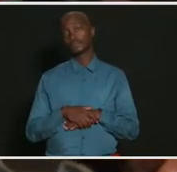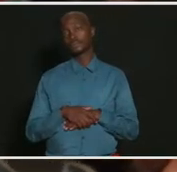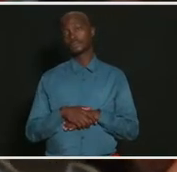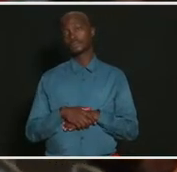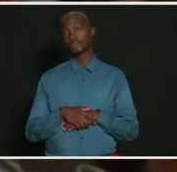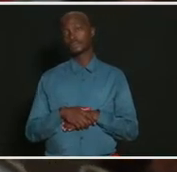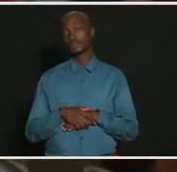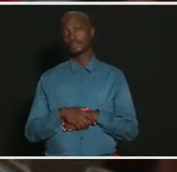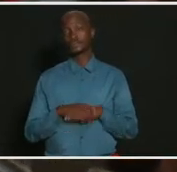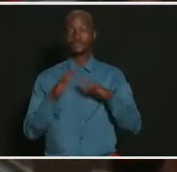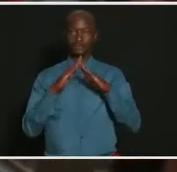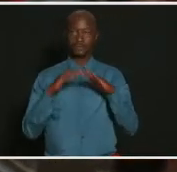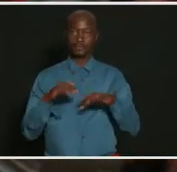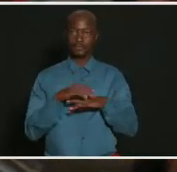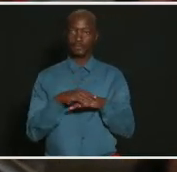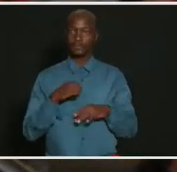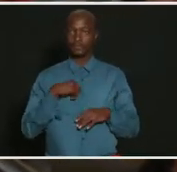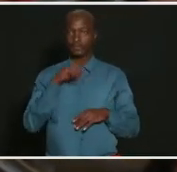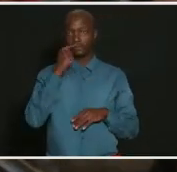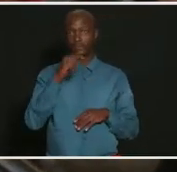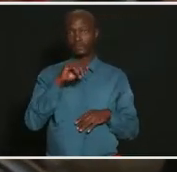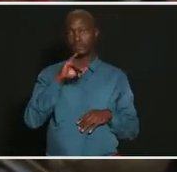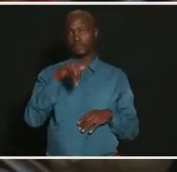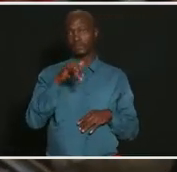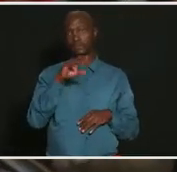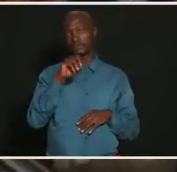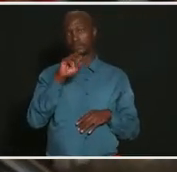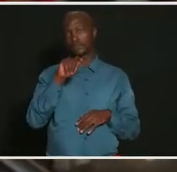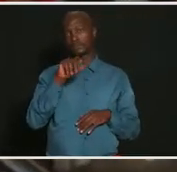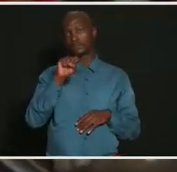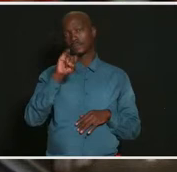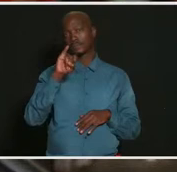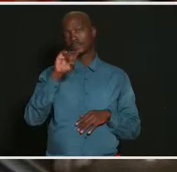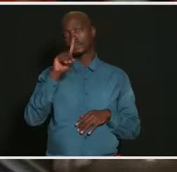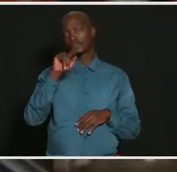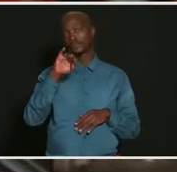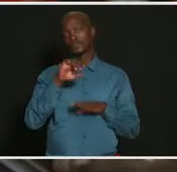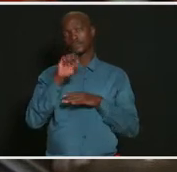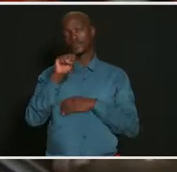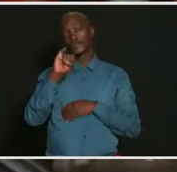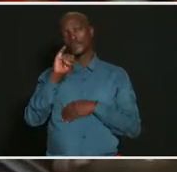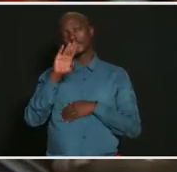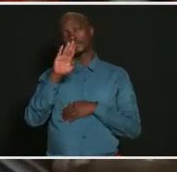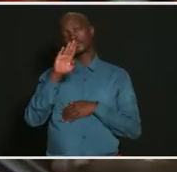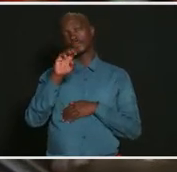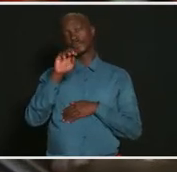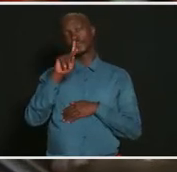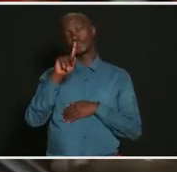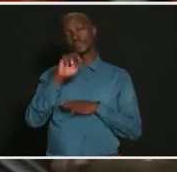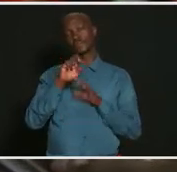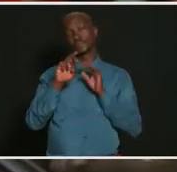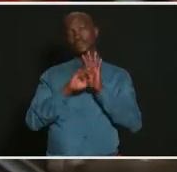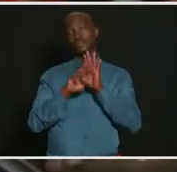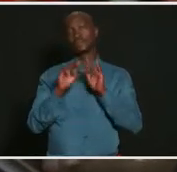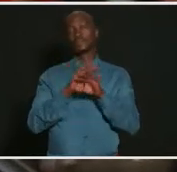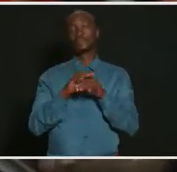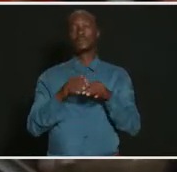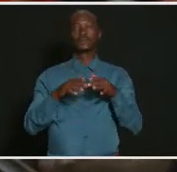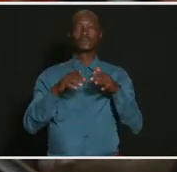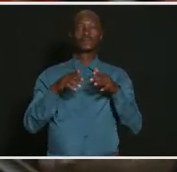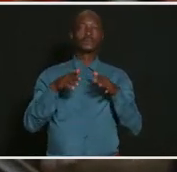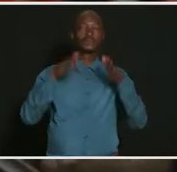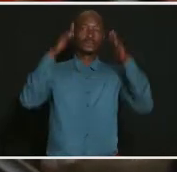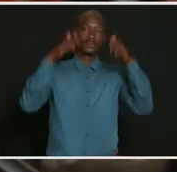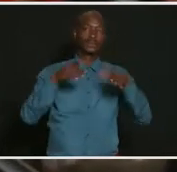me greetings to the house my name is Don wagasitia I'm from sibukeng and I'm here representing the kingdom of